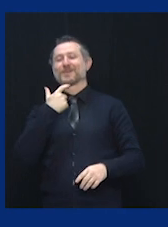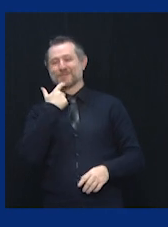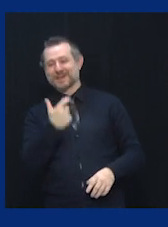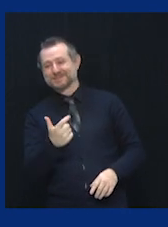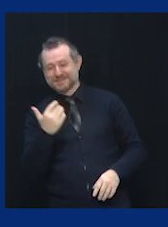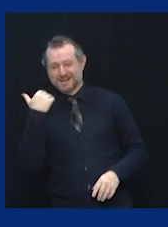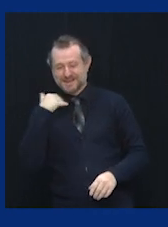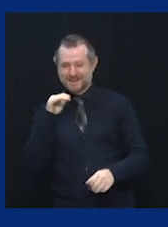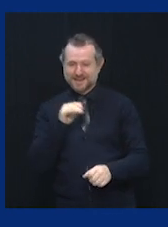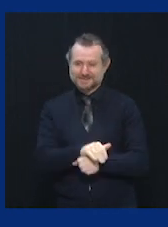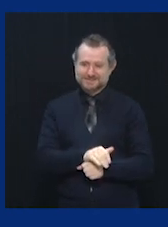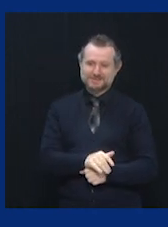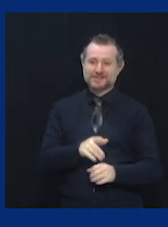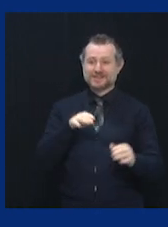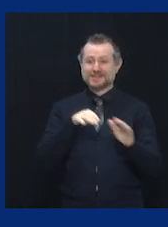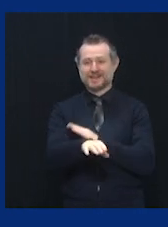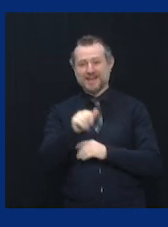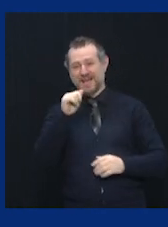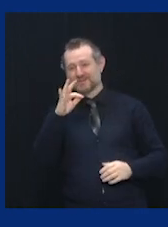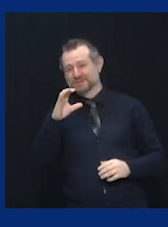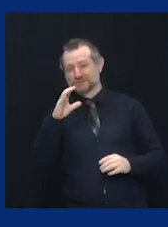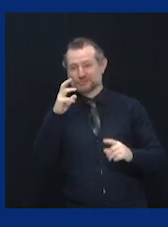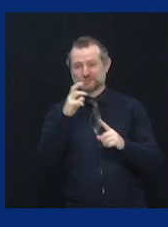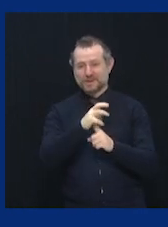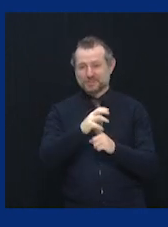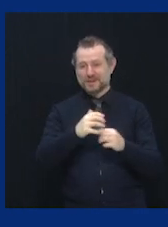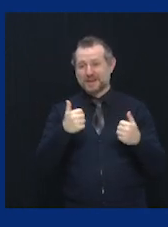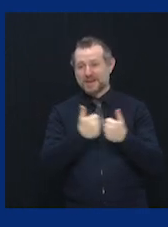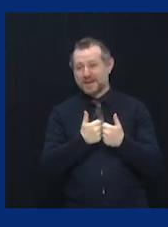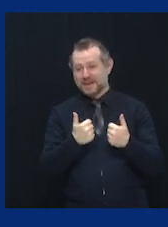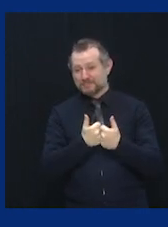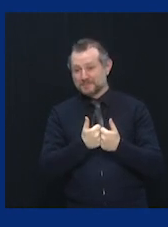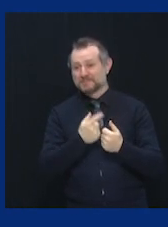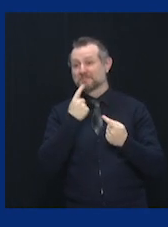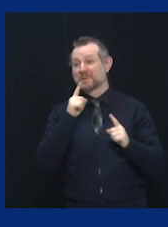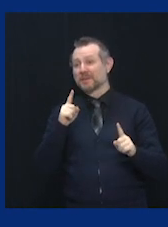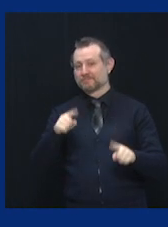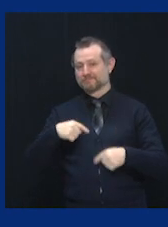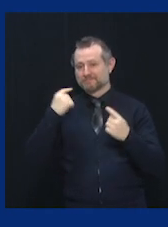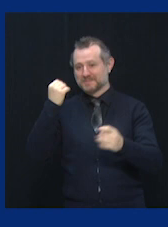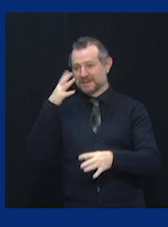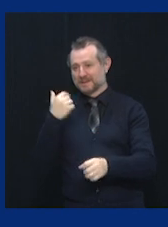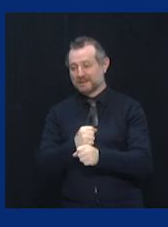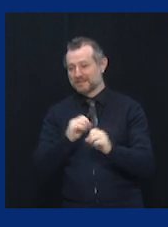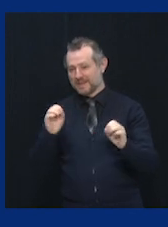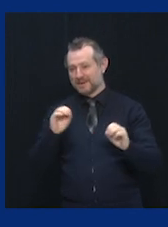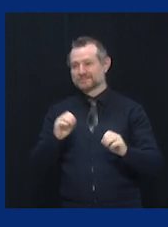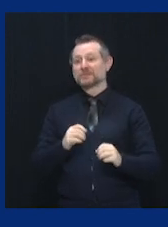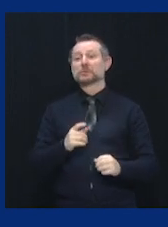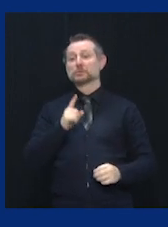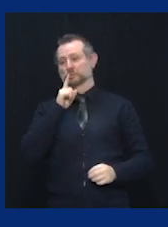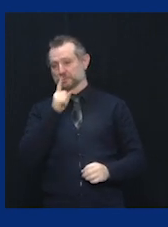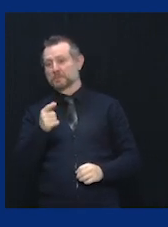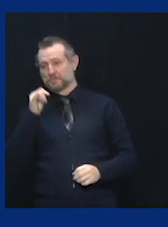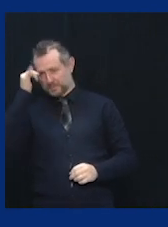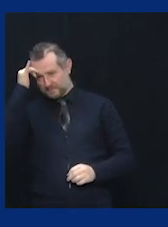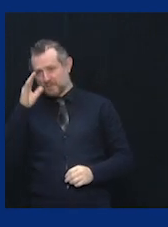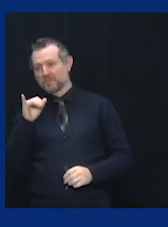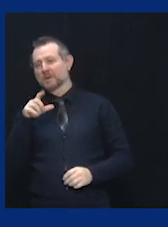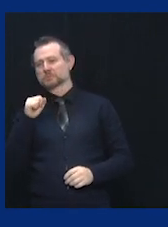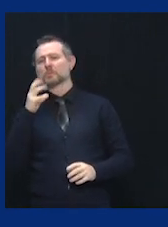night for the AFC Championship. And they really did have a great season.